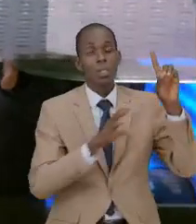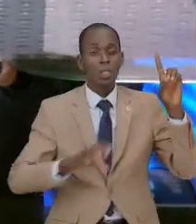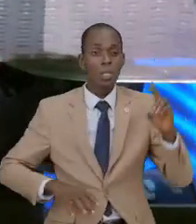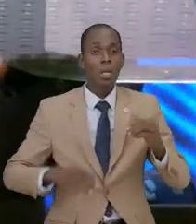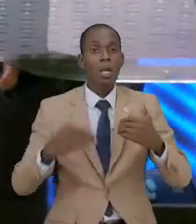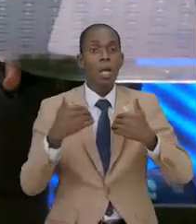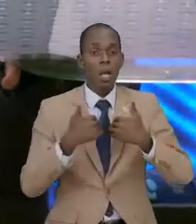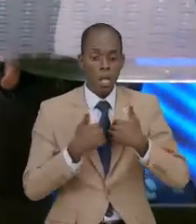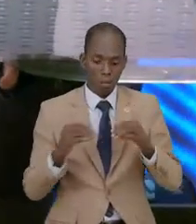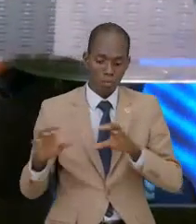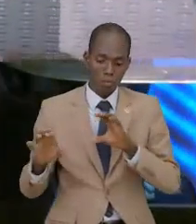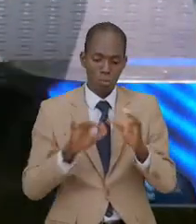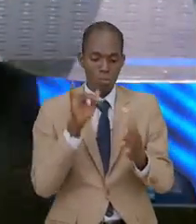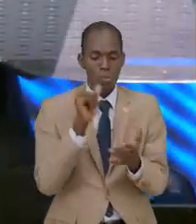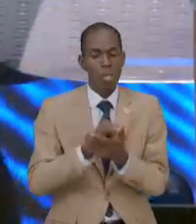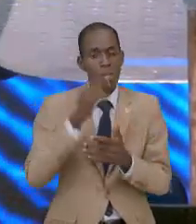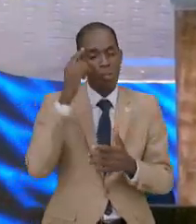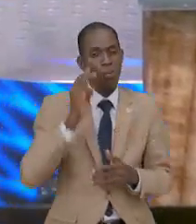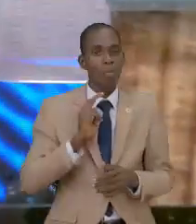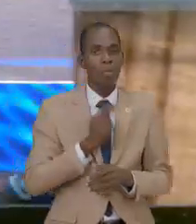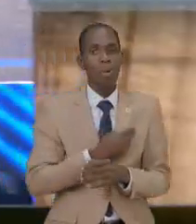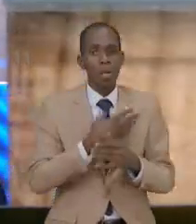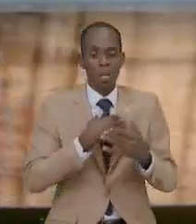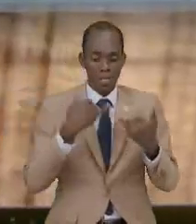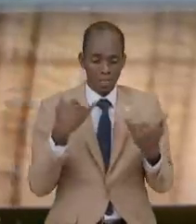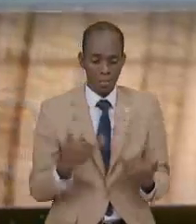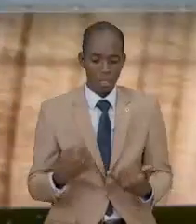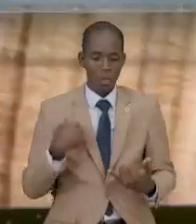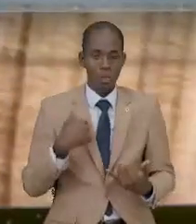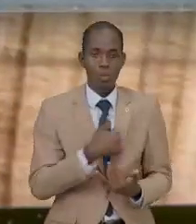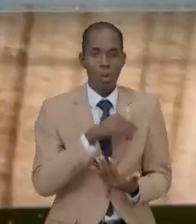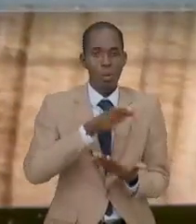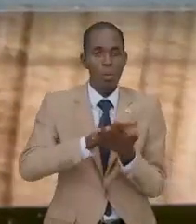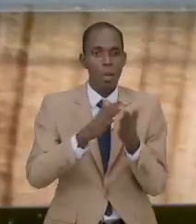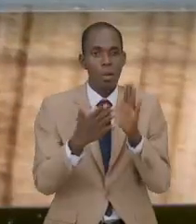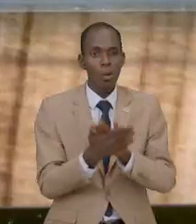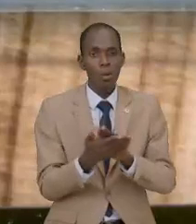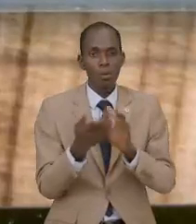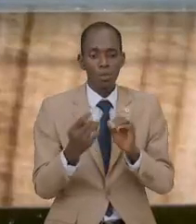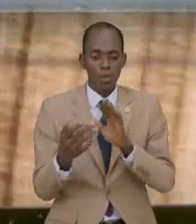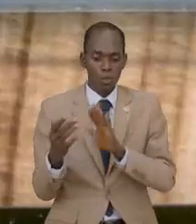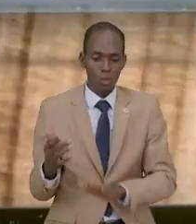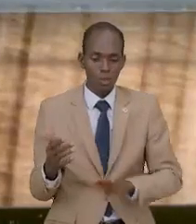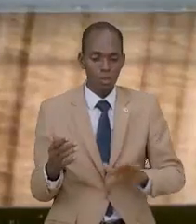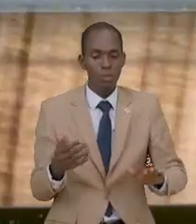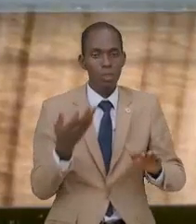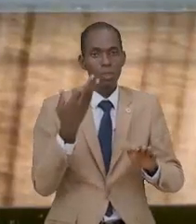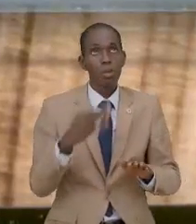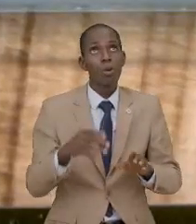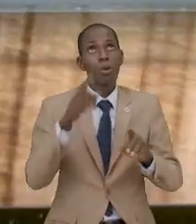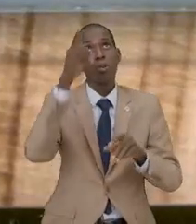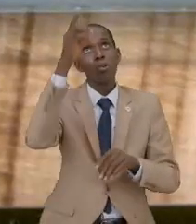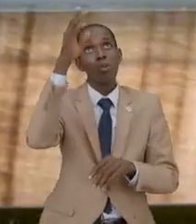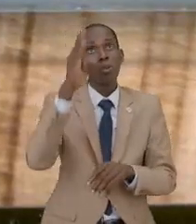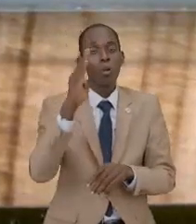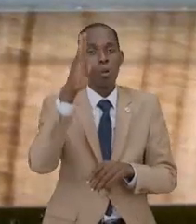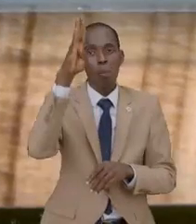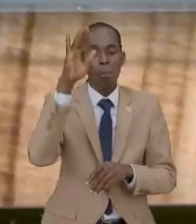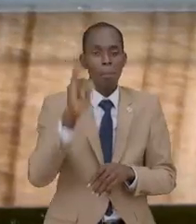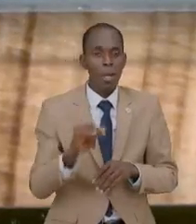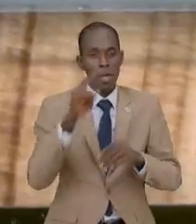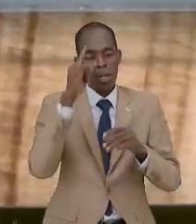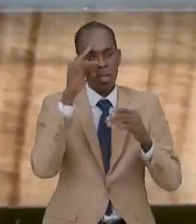done that for us. And now we become the children of God by